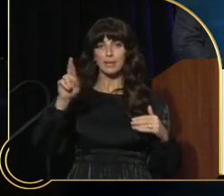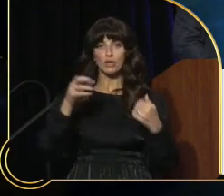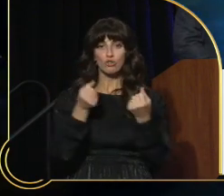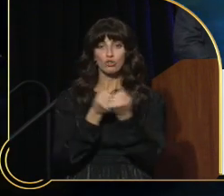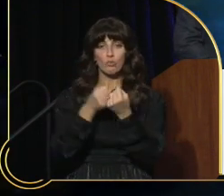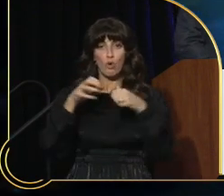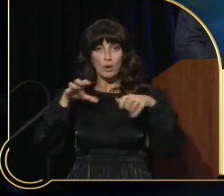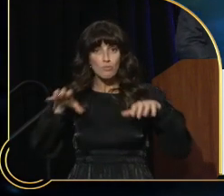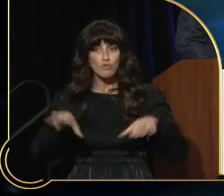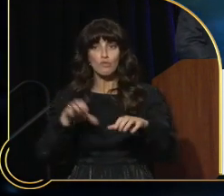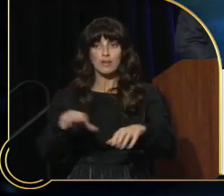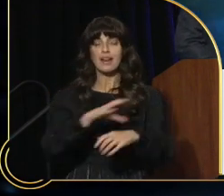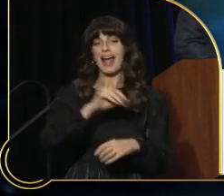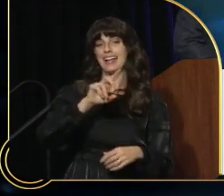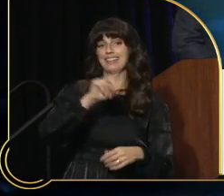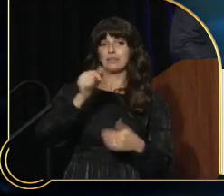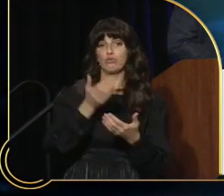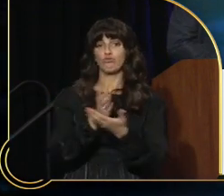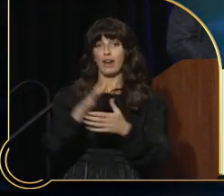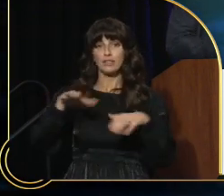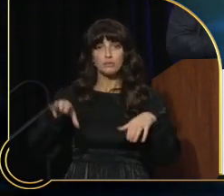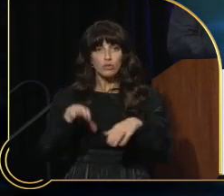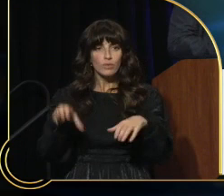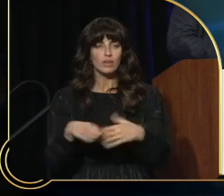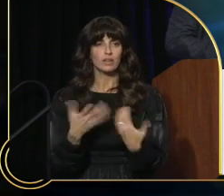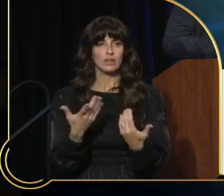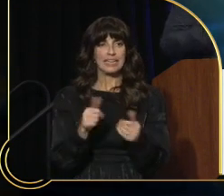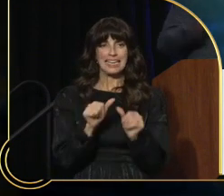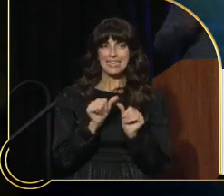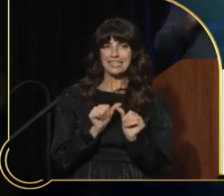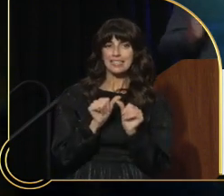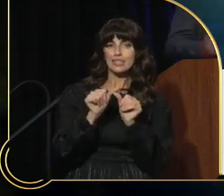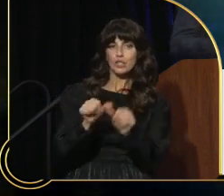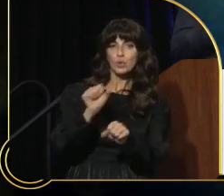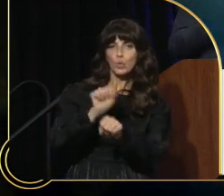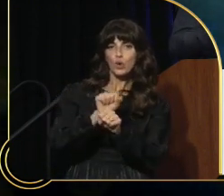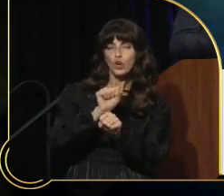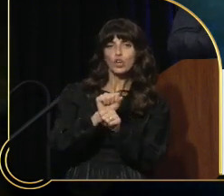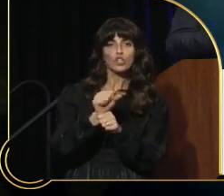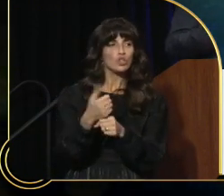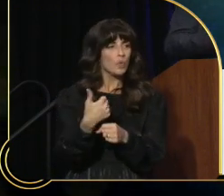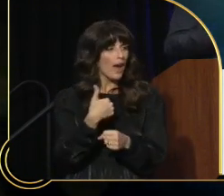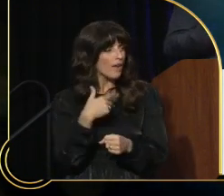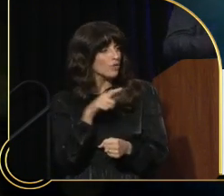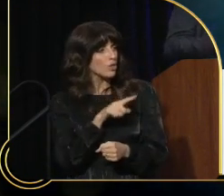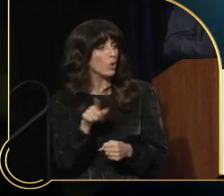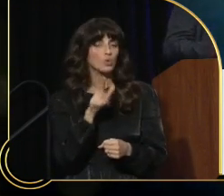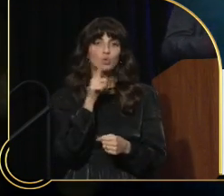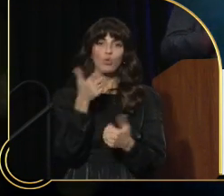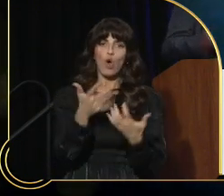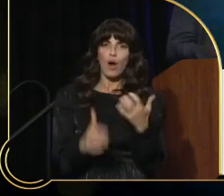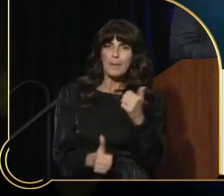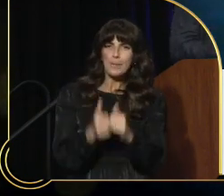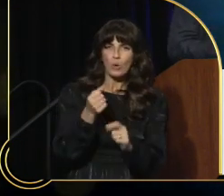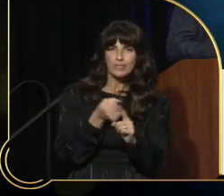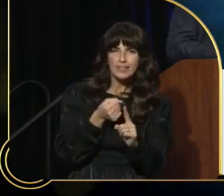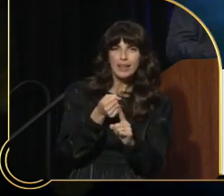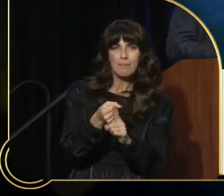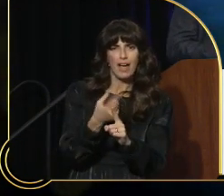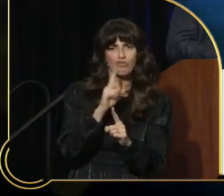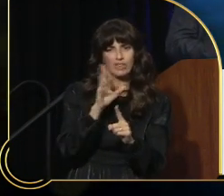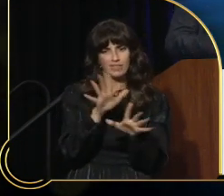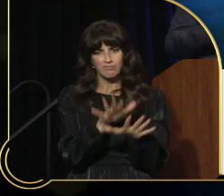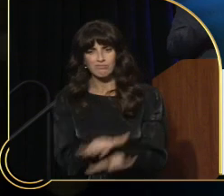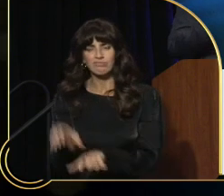the disability rights movement, a continued work of having those who are most impacted really taking the